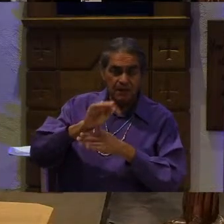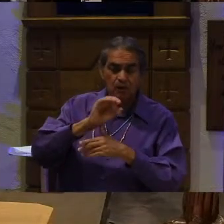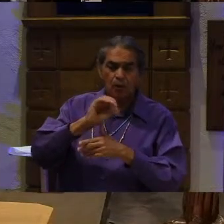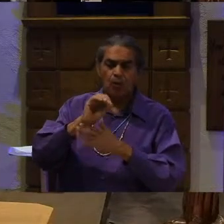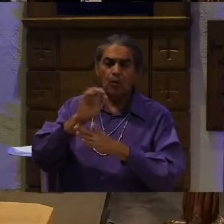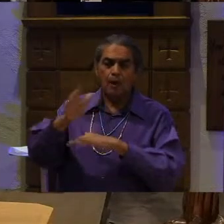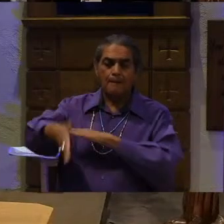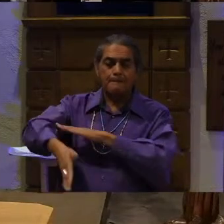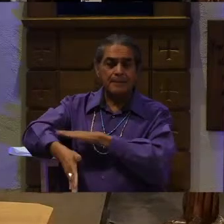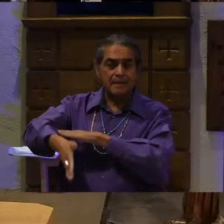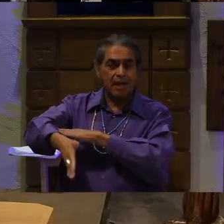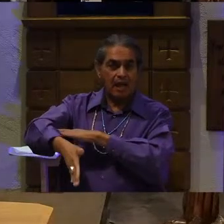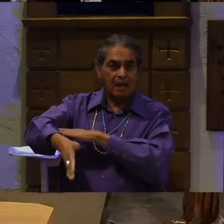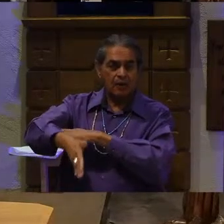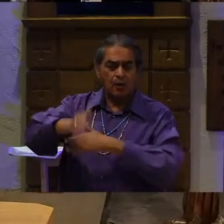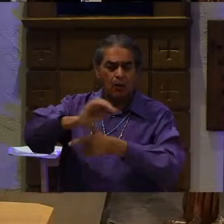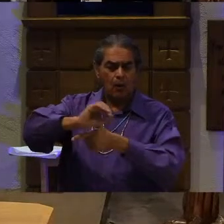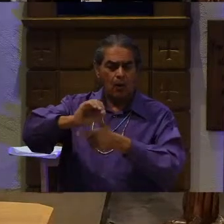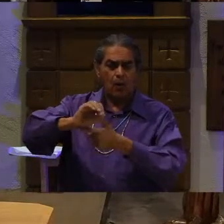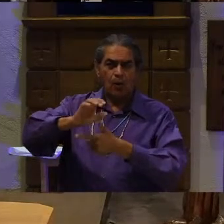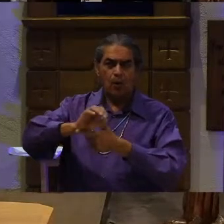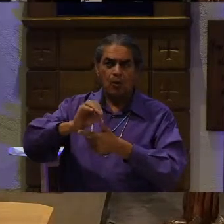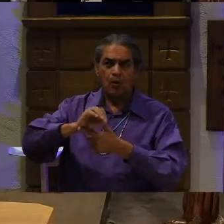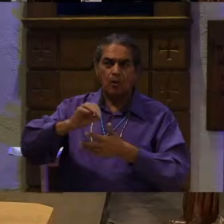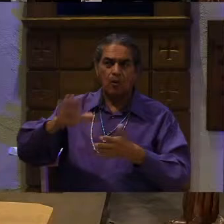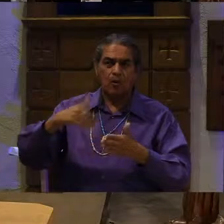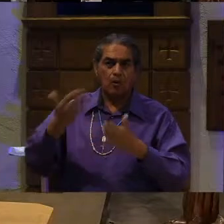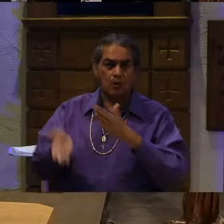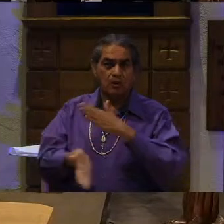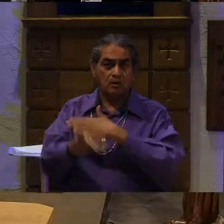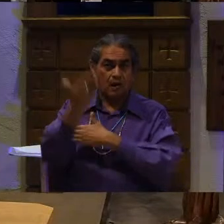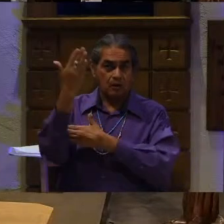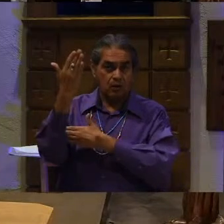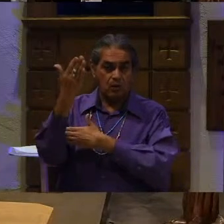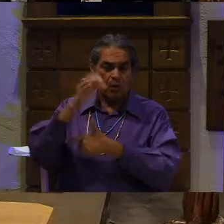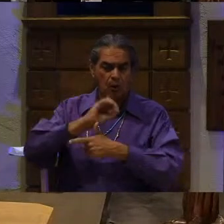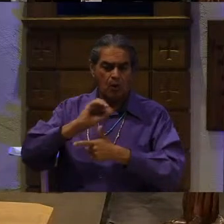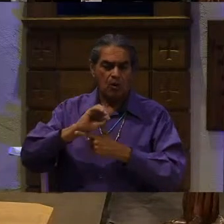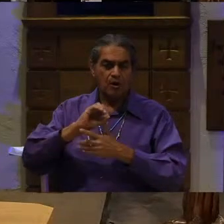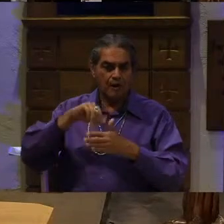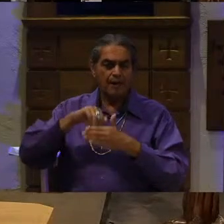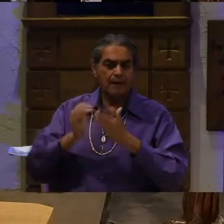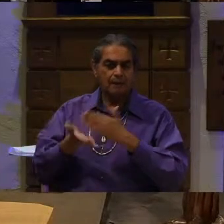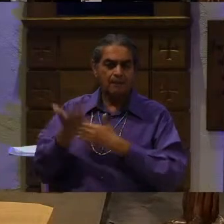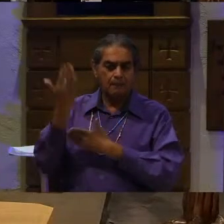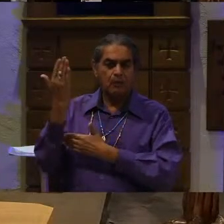midnight or a cock crow or in the morning.